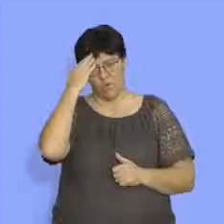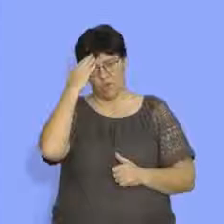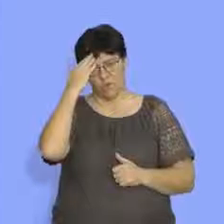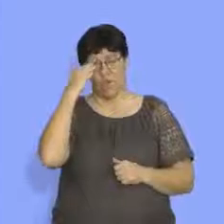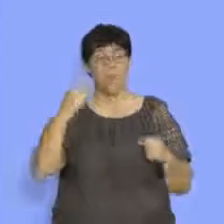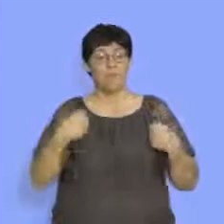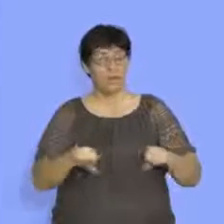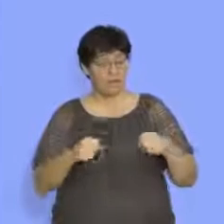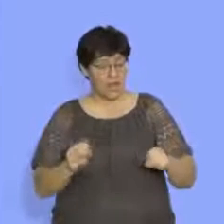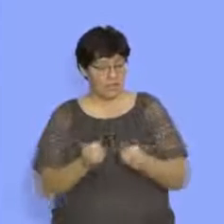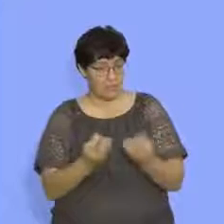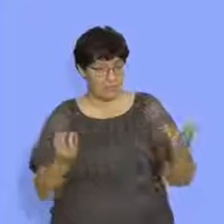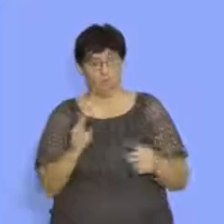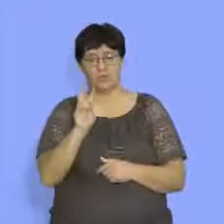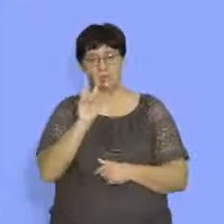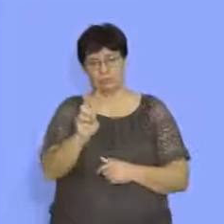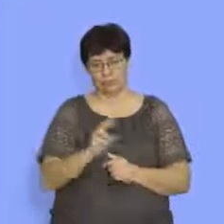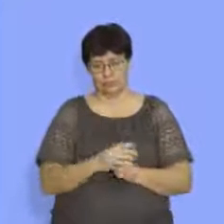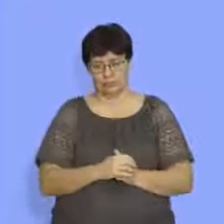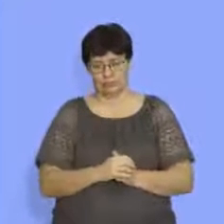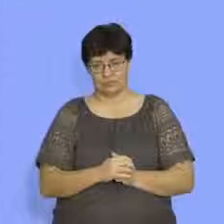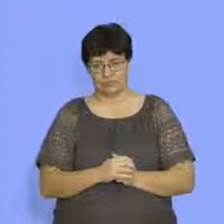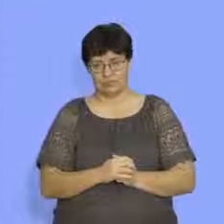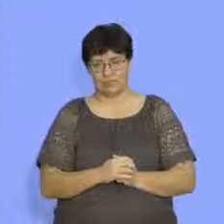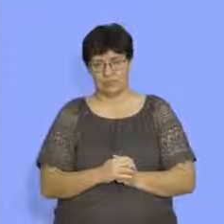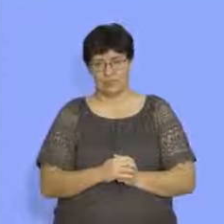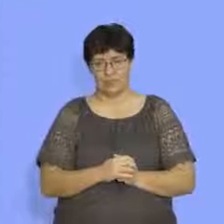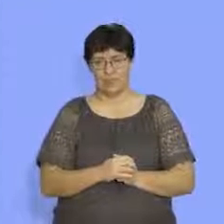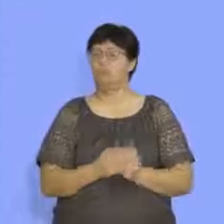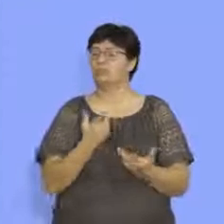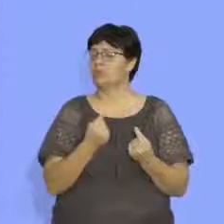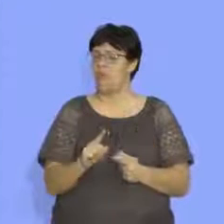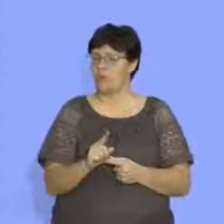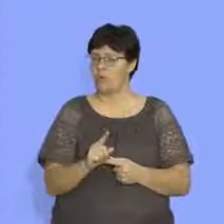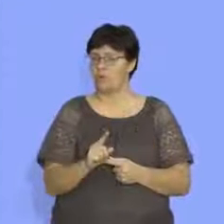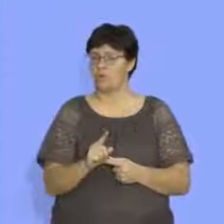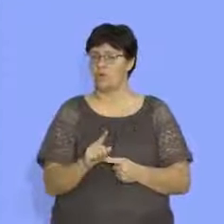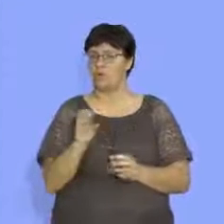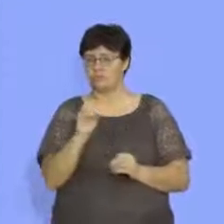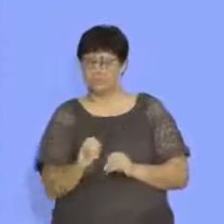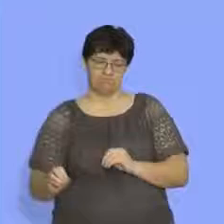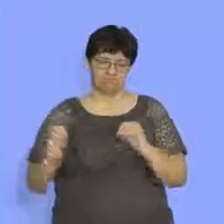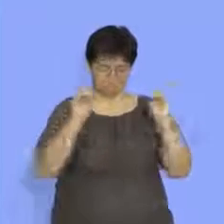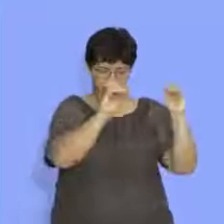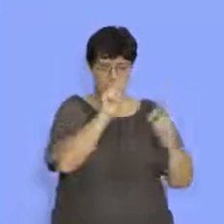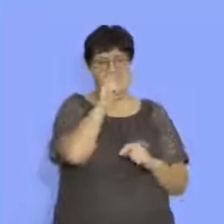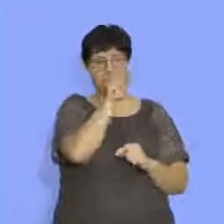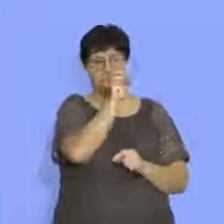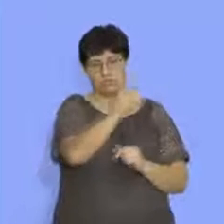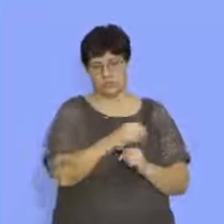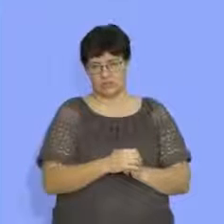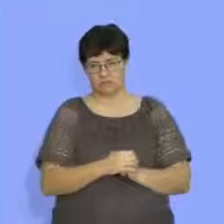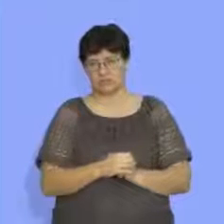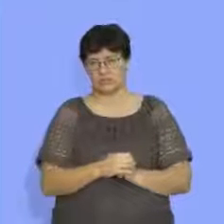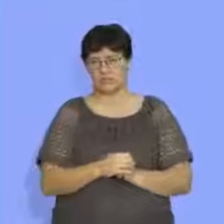that it will mean that I have 2 motorbikes. But to do that, you can use this original